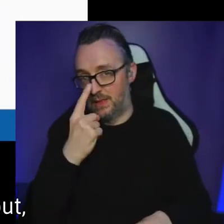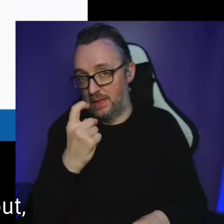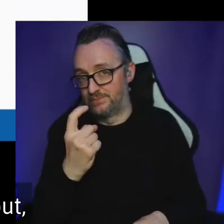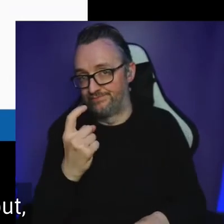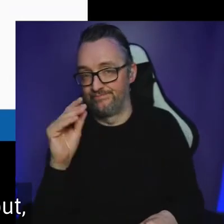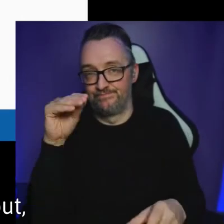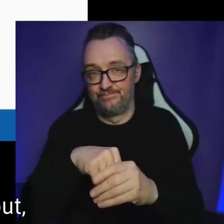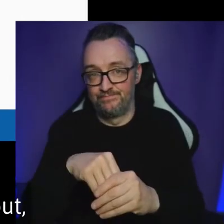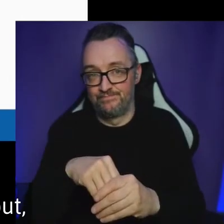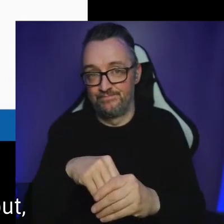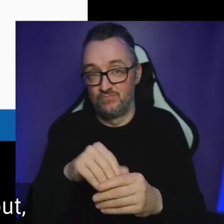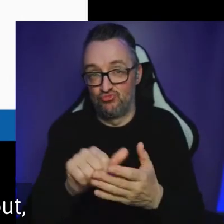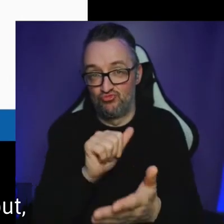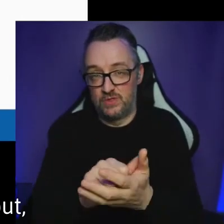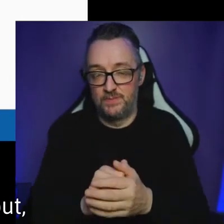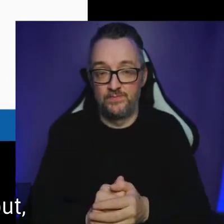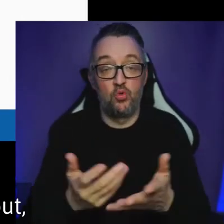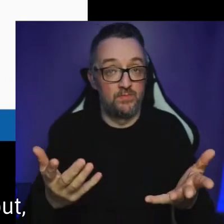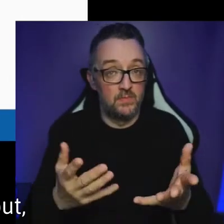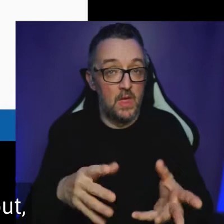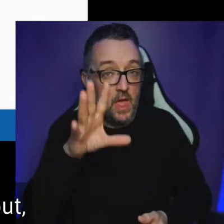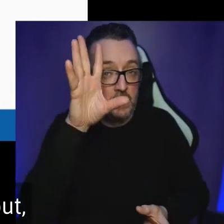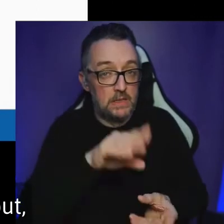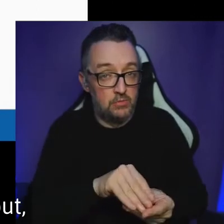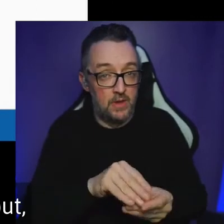So, in summary of everything that I've spoken about,